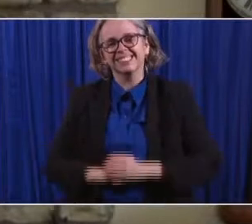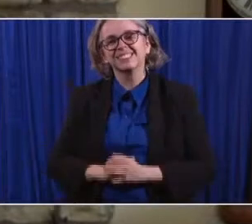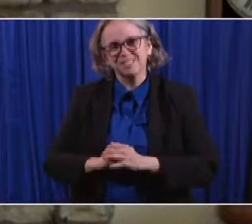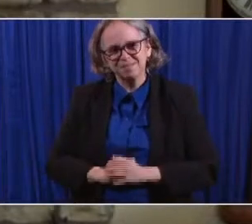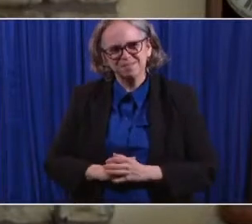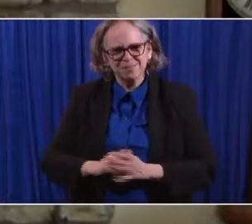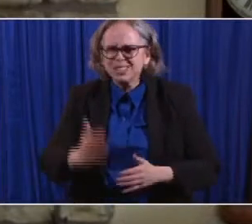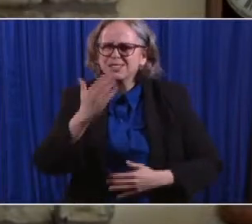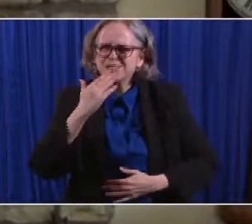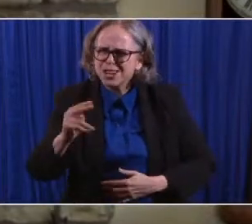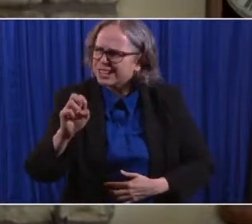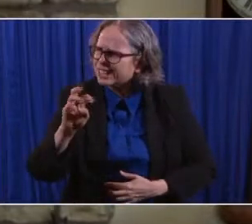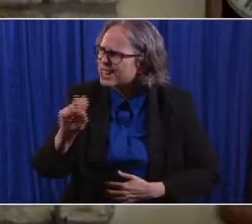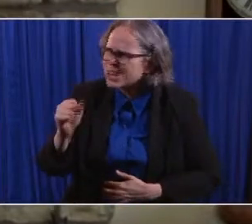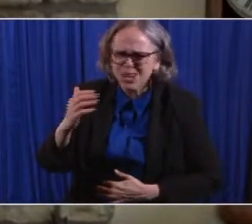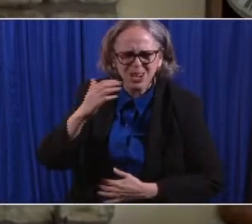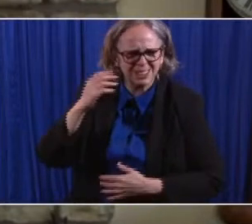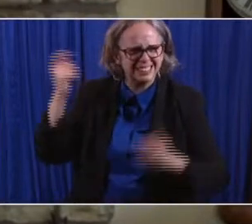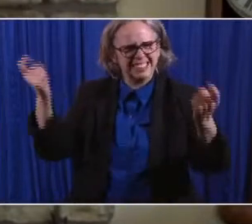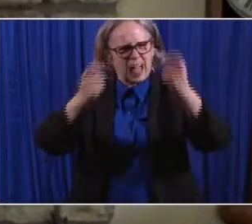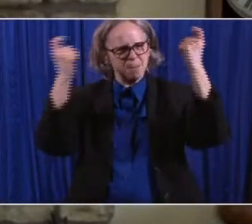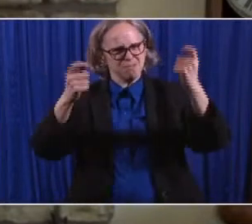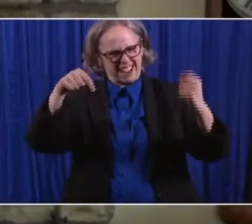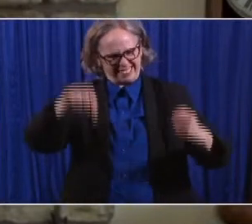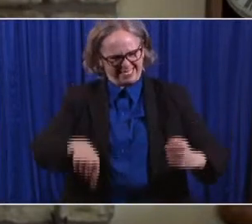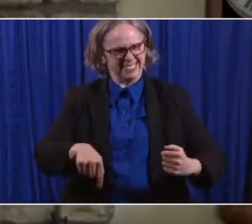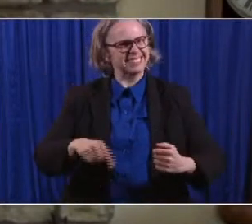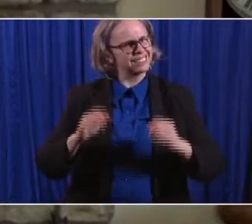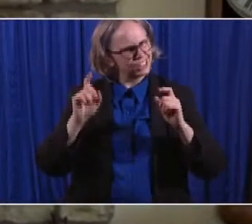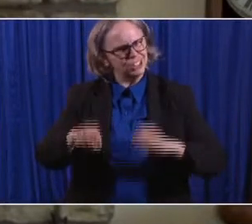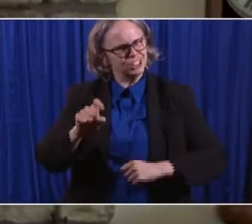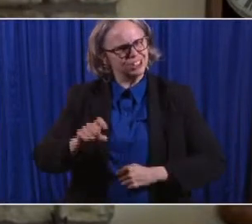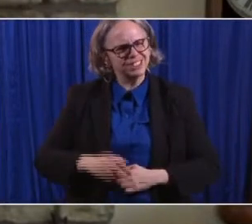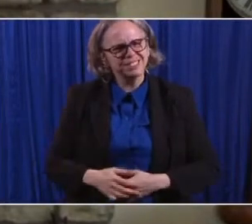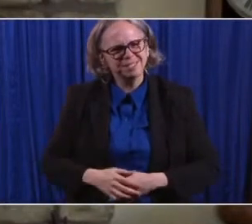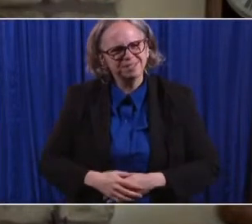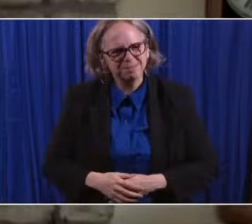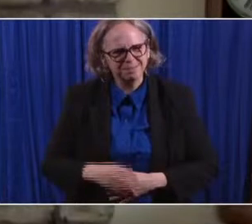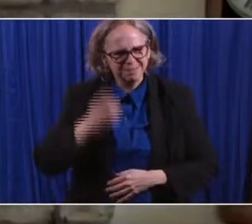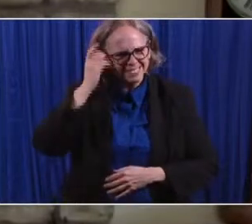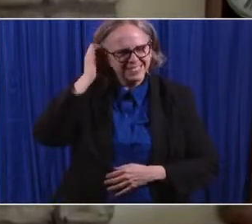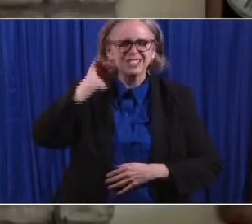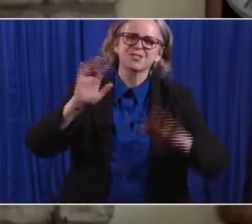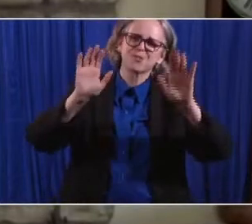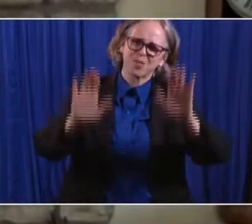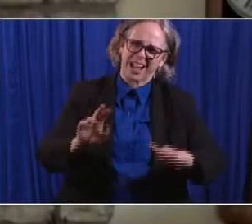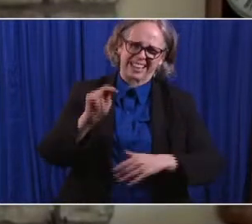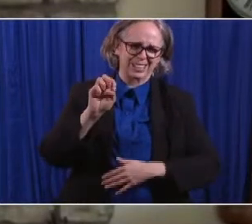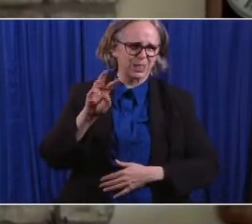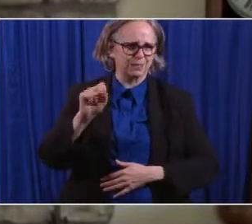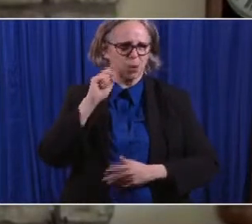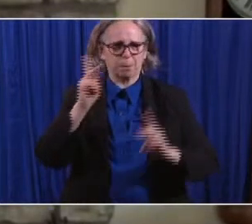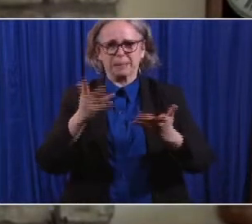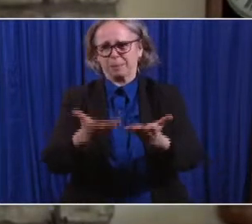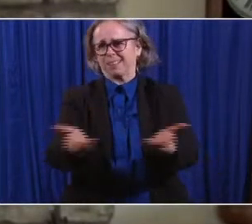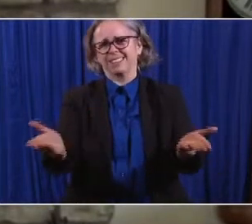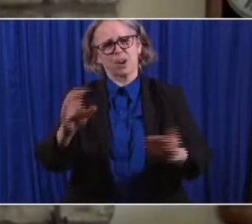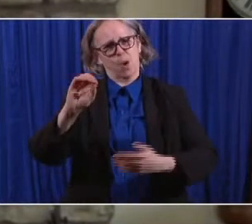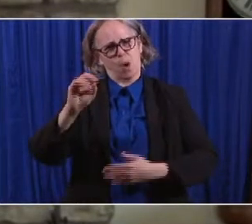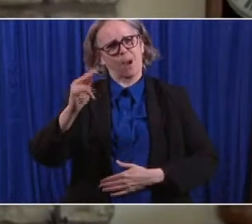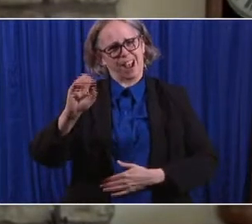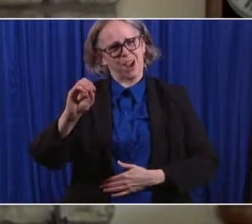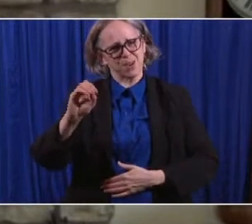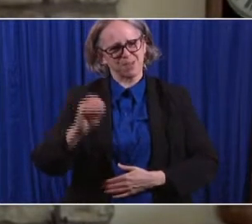need to celebrate that as well. It is great news for the people of the state of Ohio. More